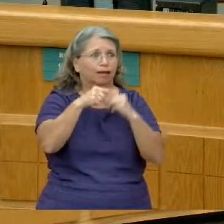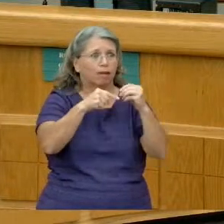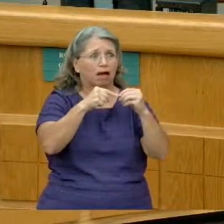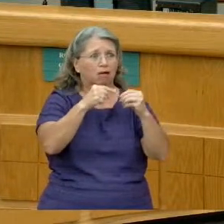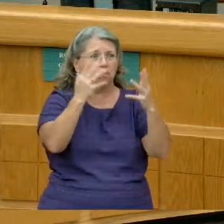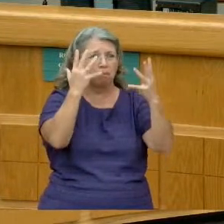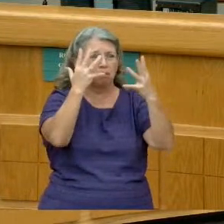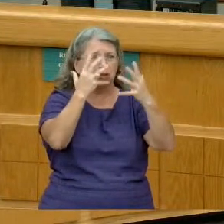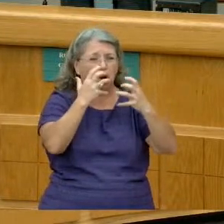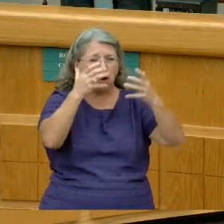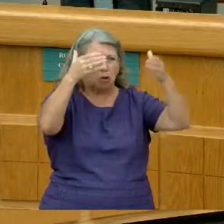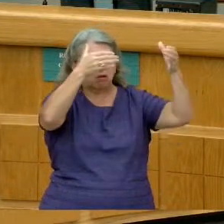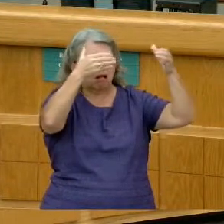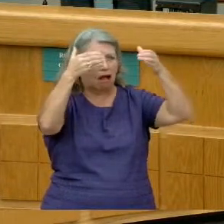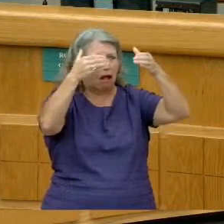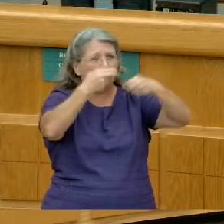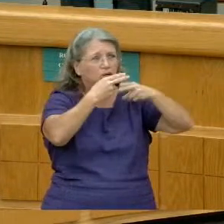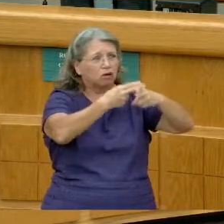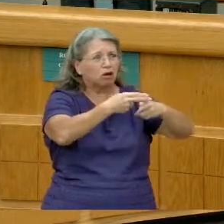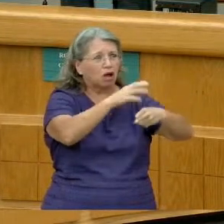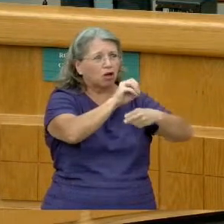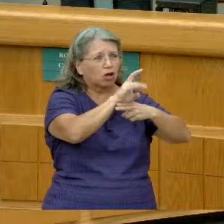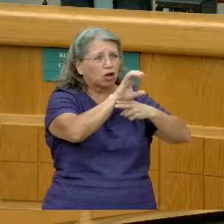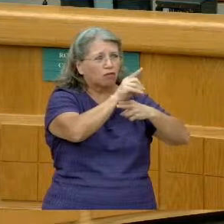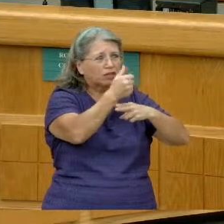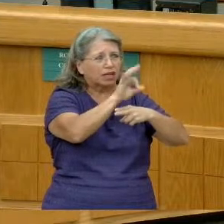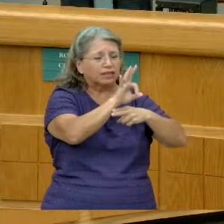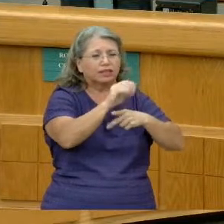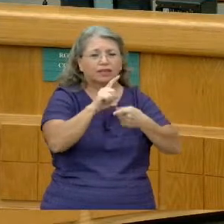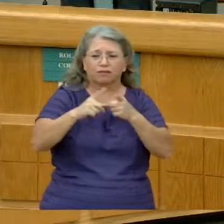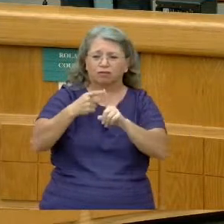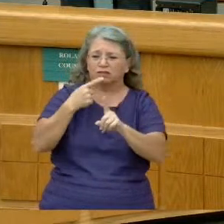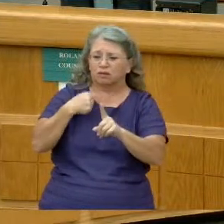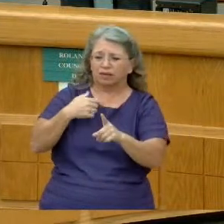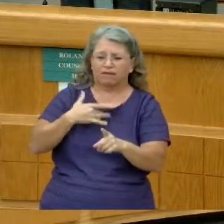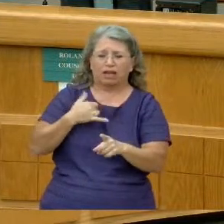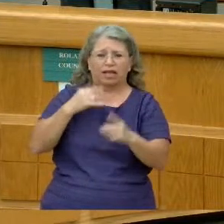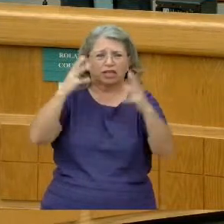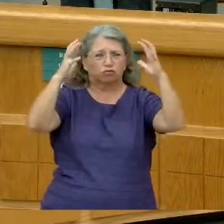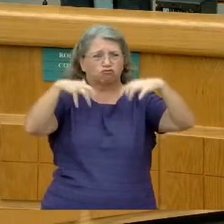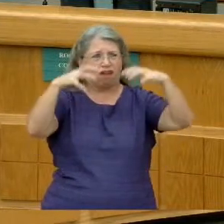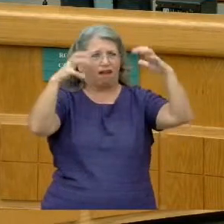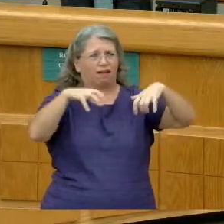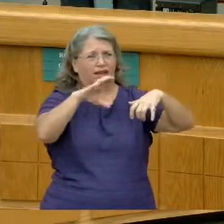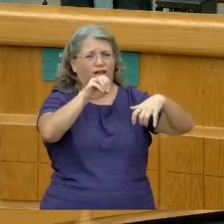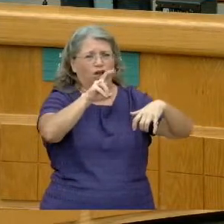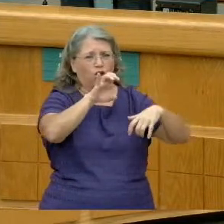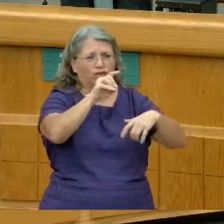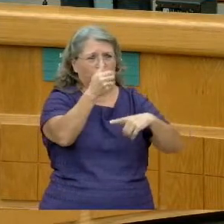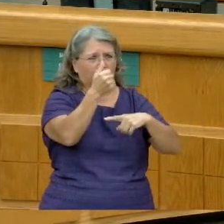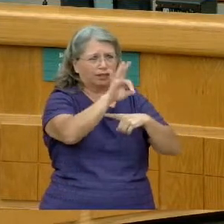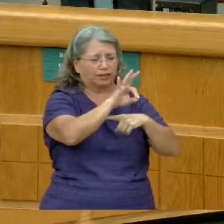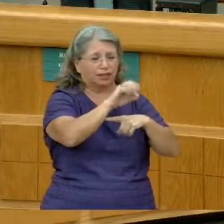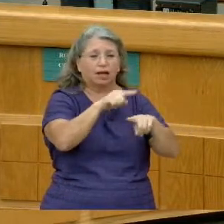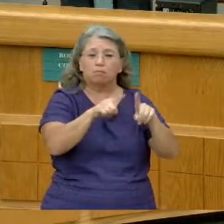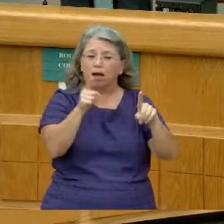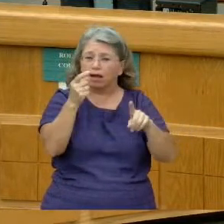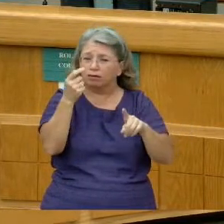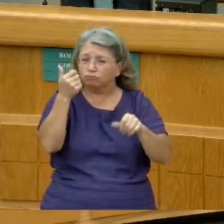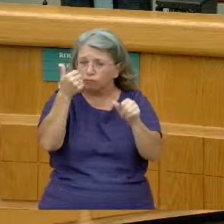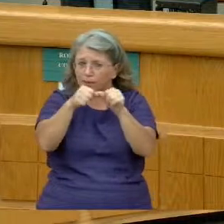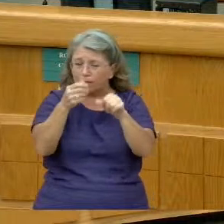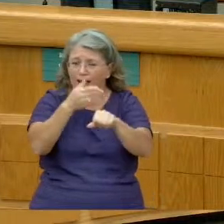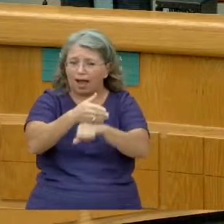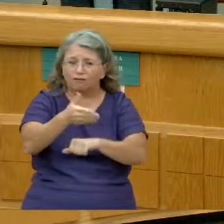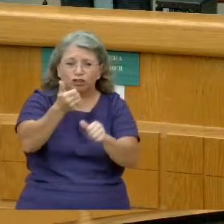me, I feel like it's raining COVID-19. But there is a calm after every storm. And